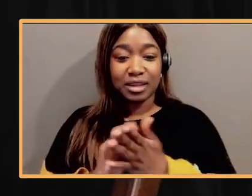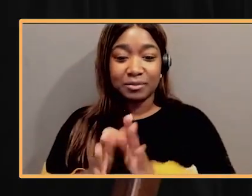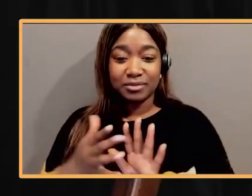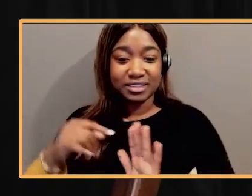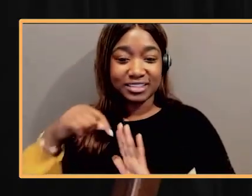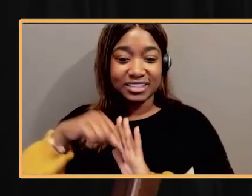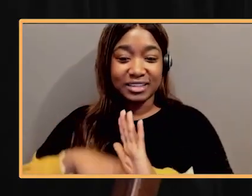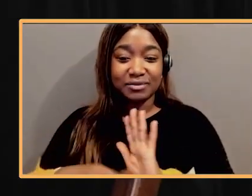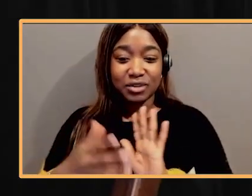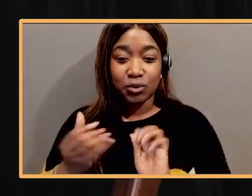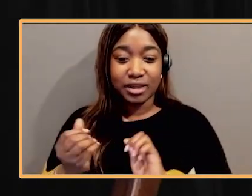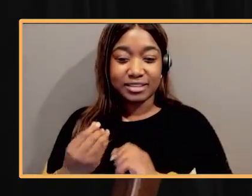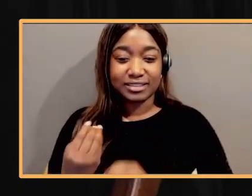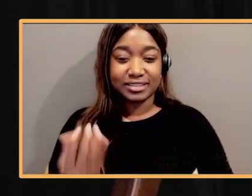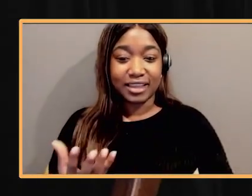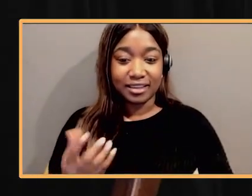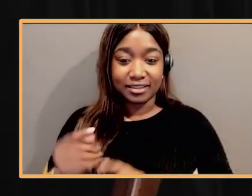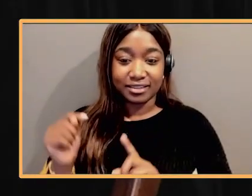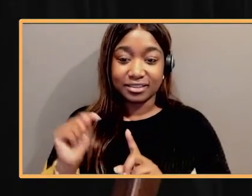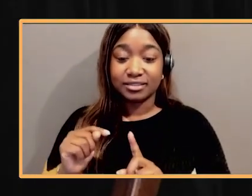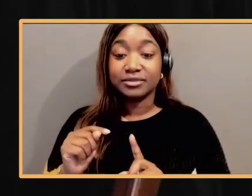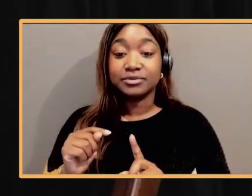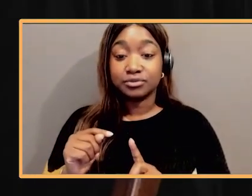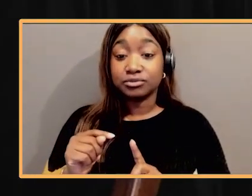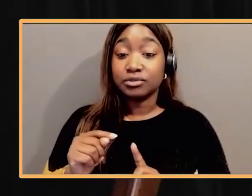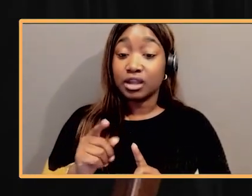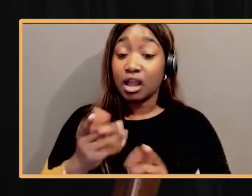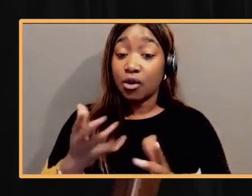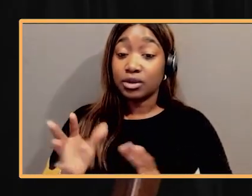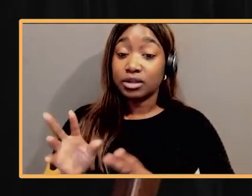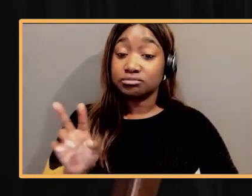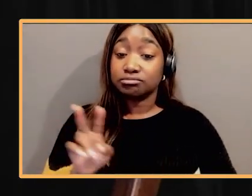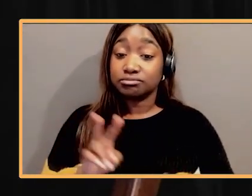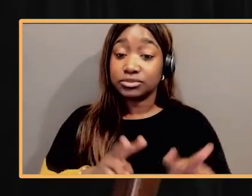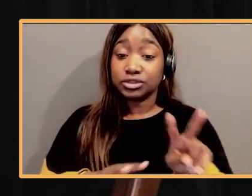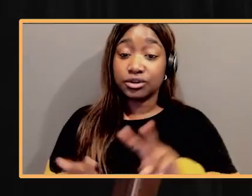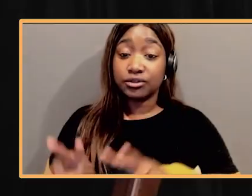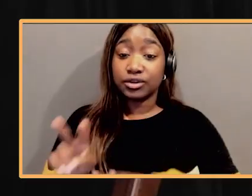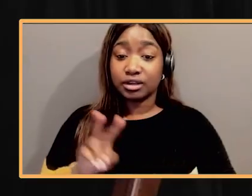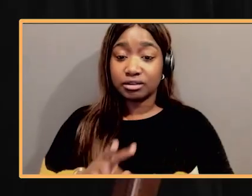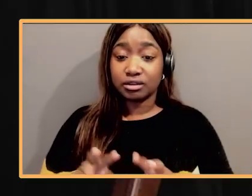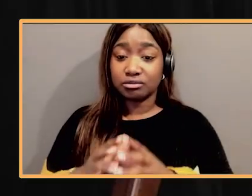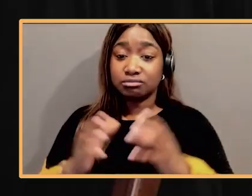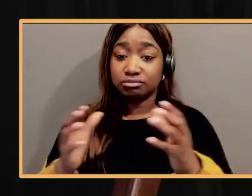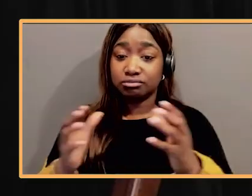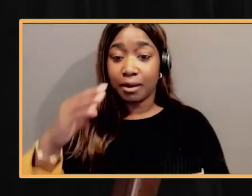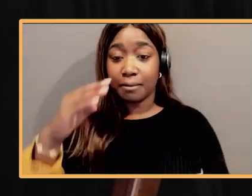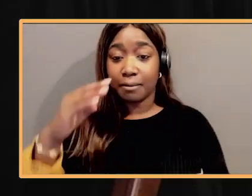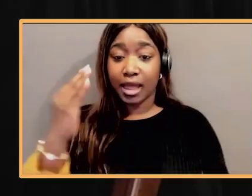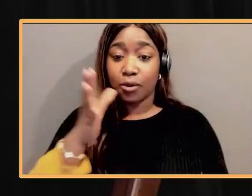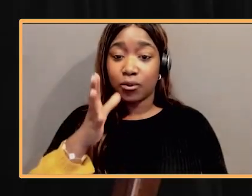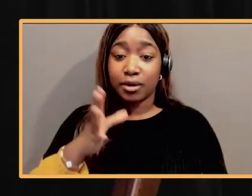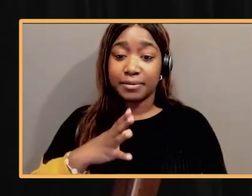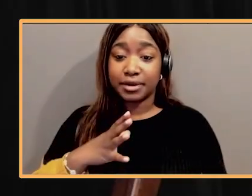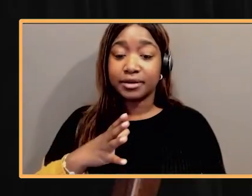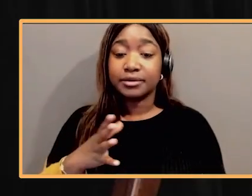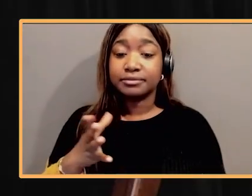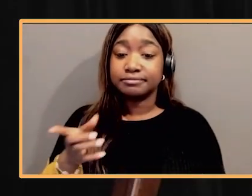this, it has been actually observing largely black women's